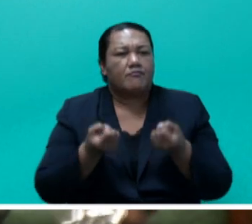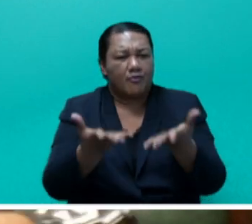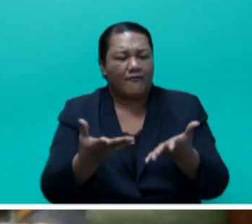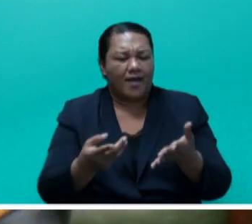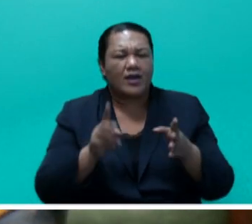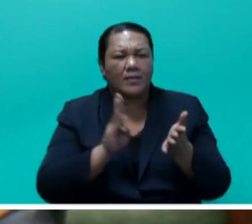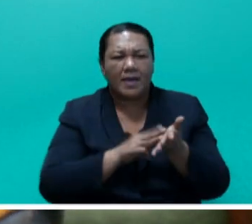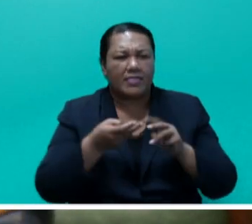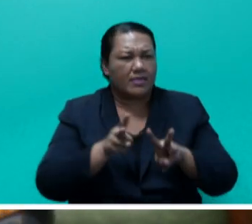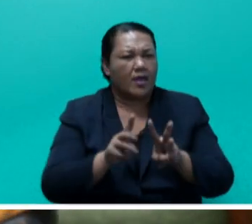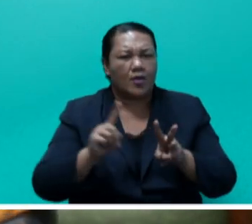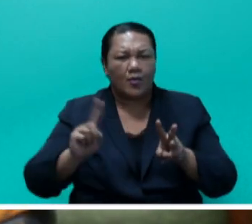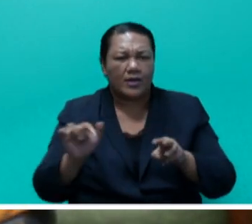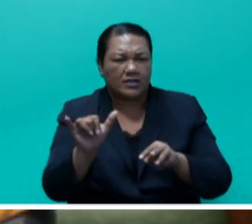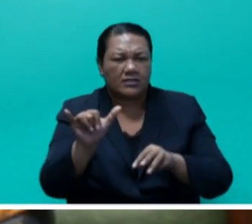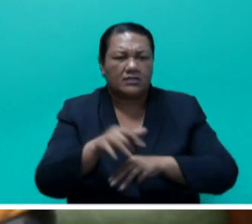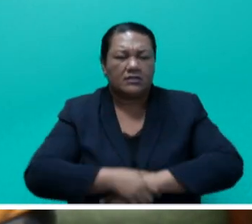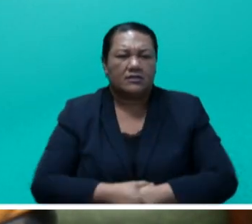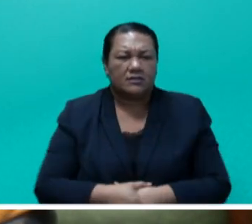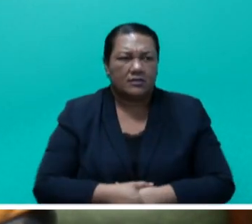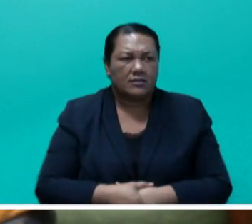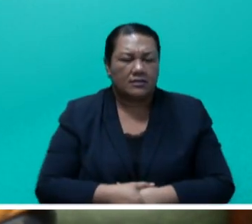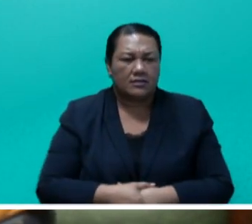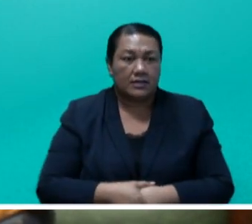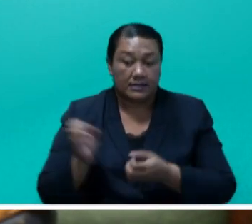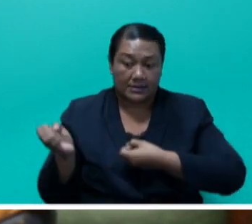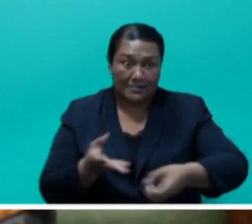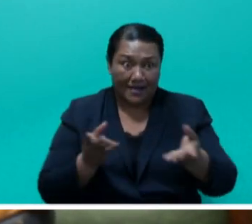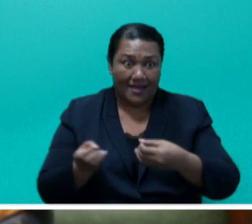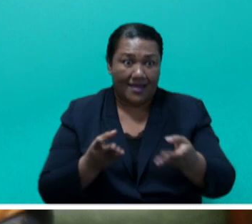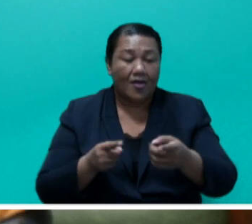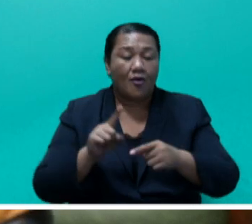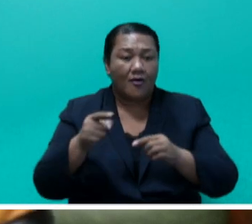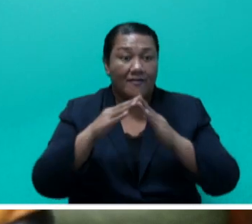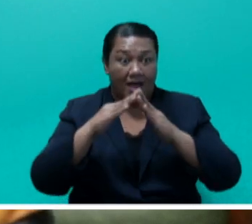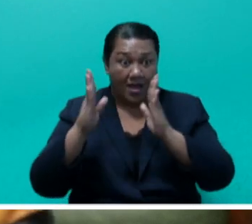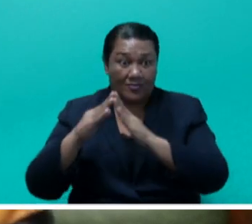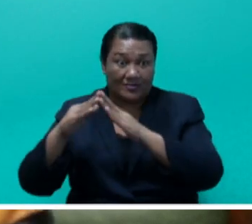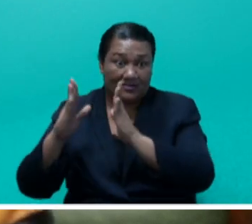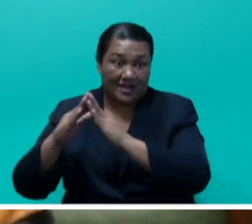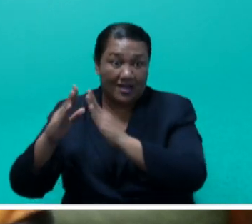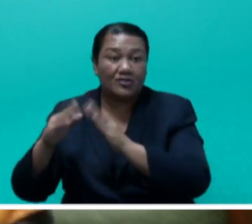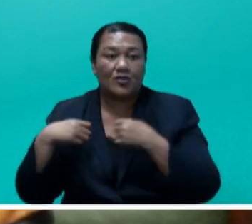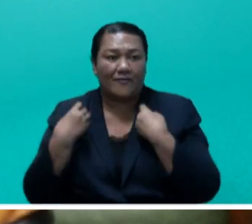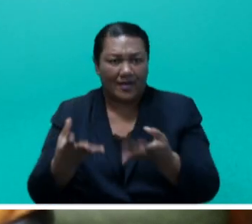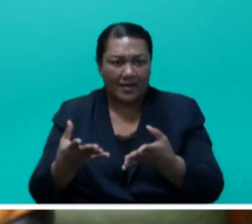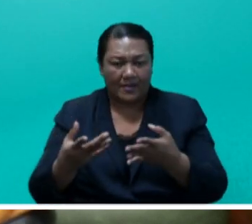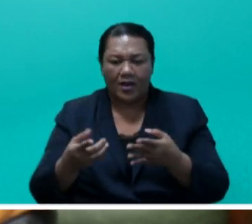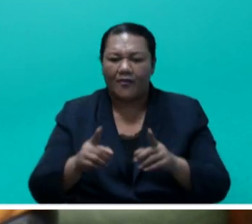which we could increase the supply of houses available for this category of